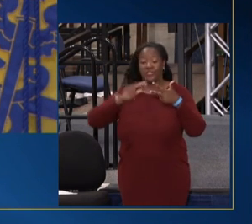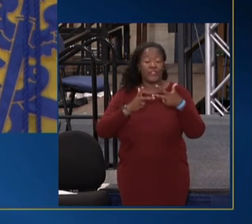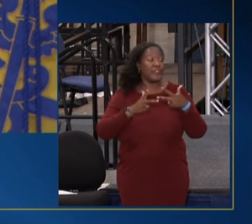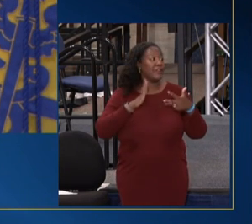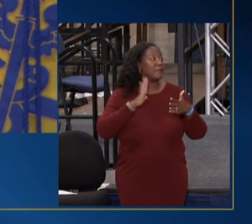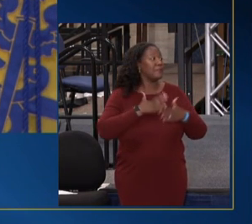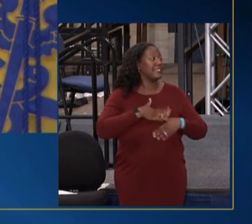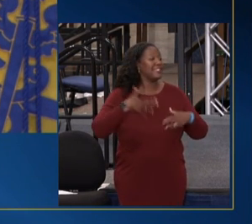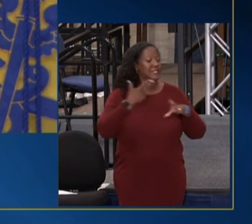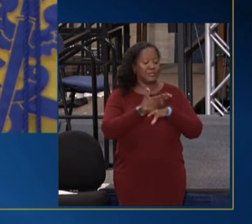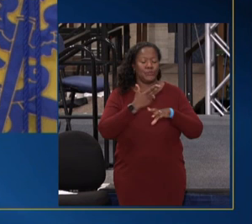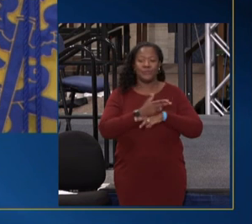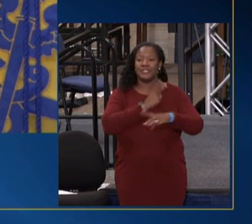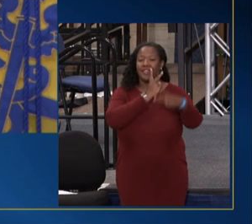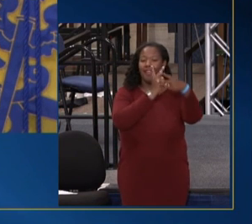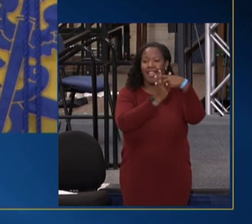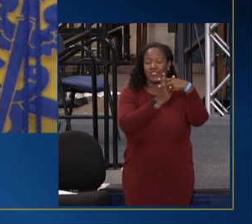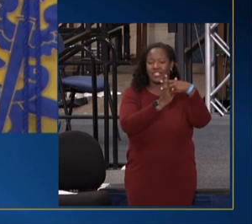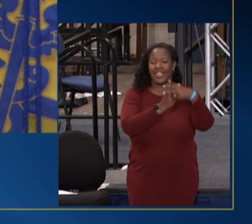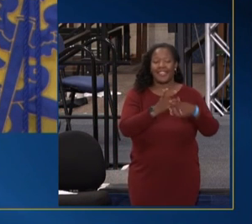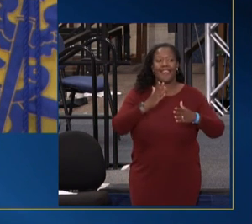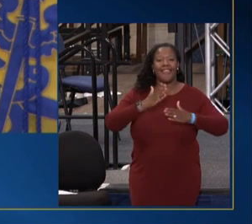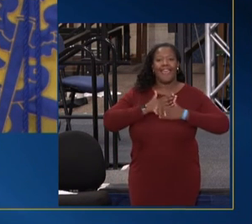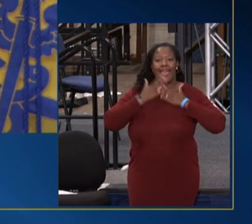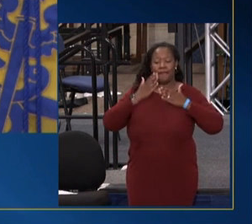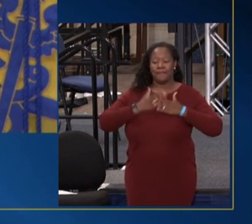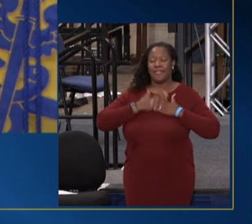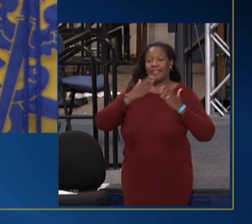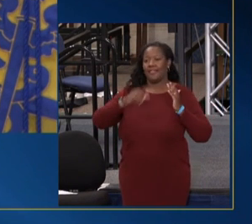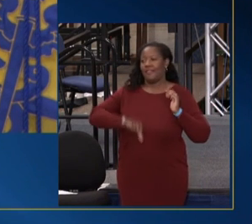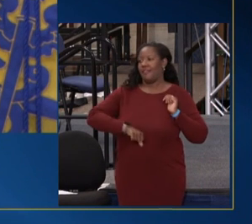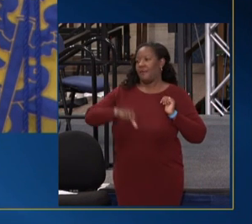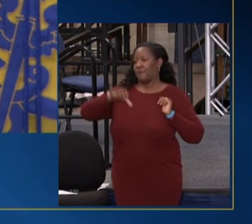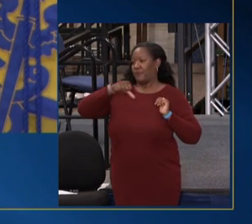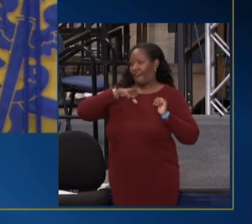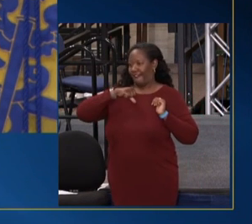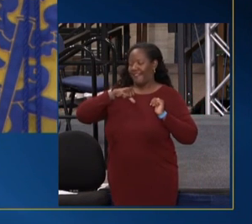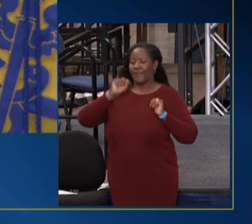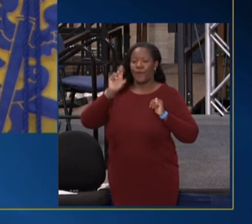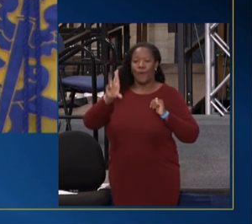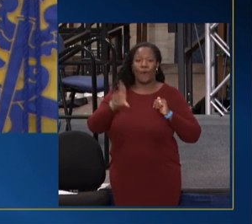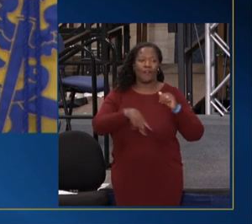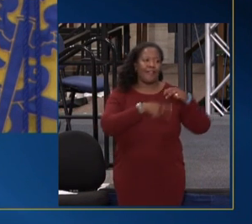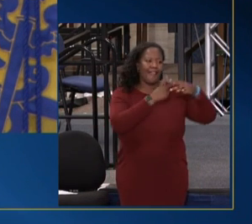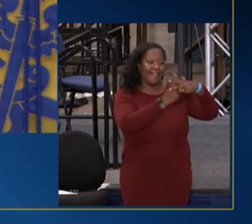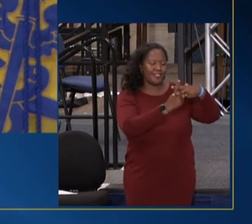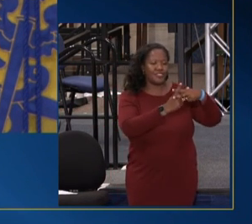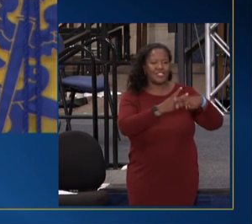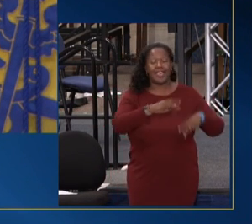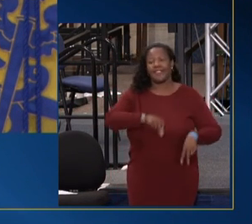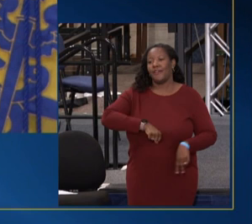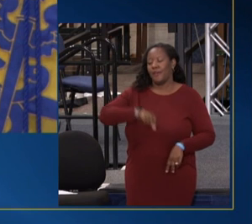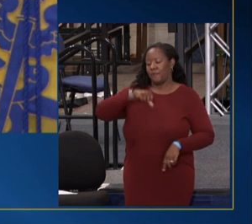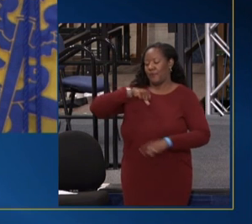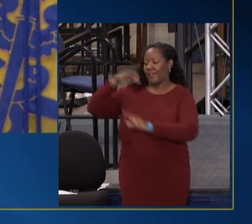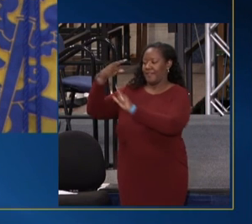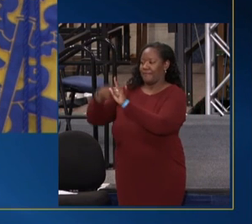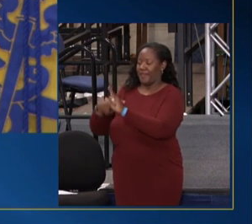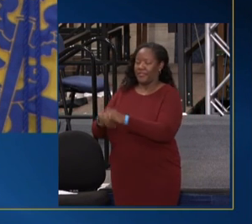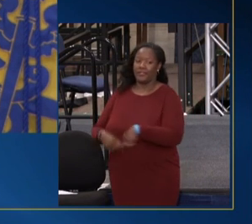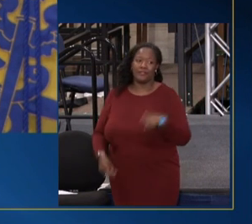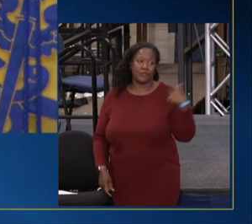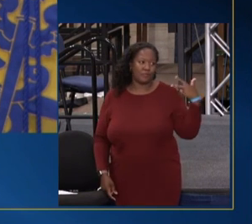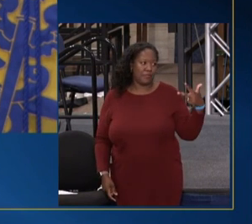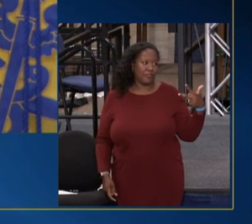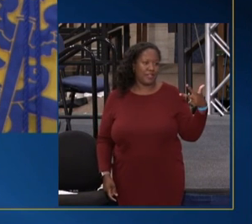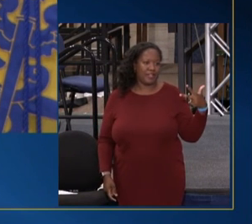please use the hashtag #HappyPride or hashtag Pride Month. So those are my three